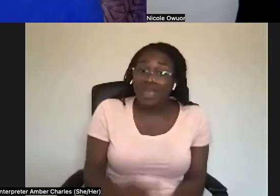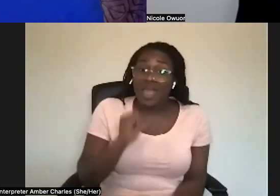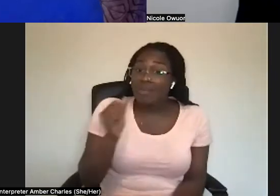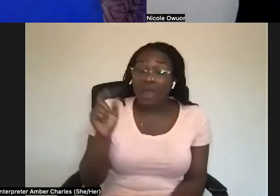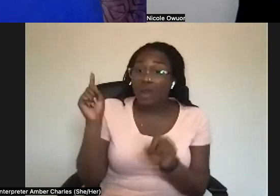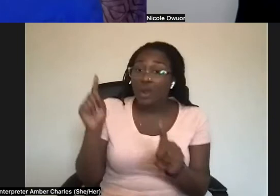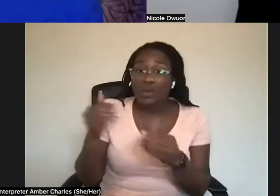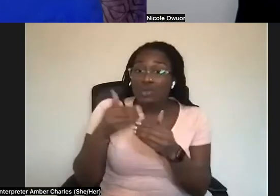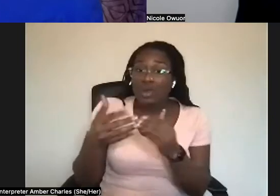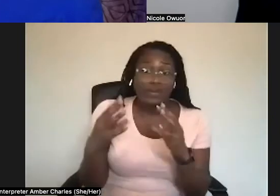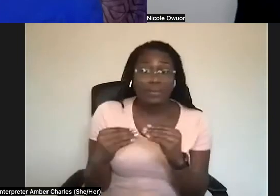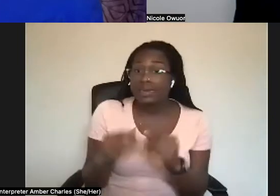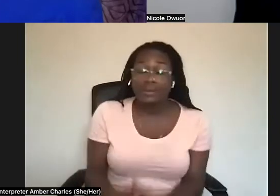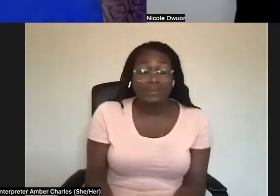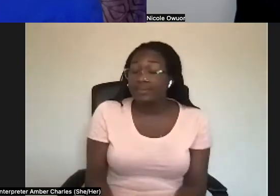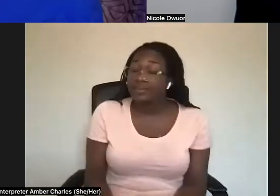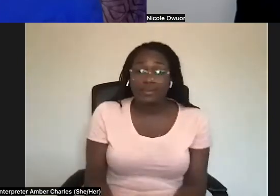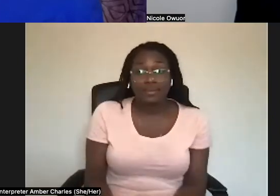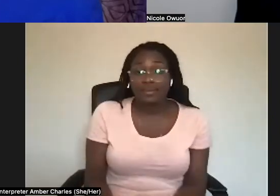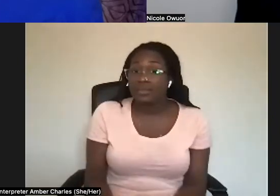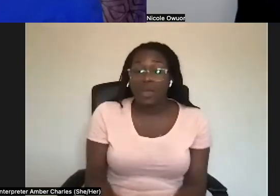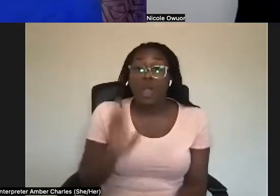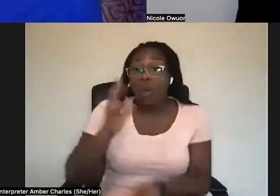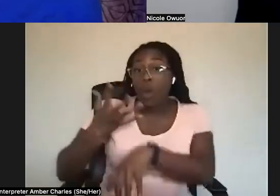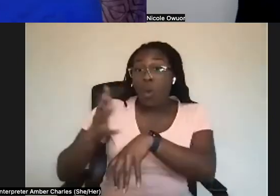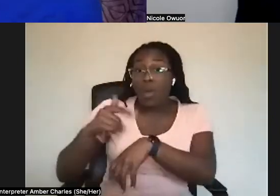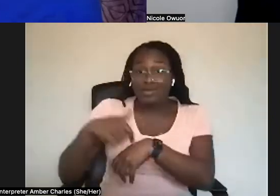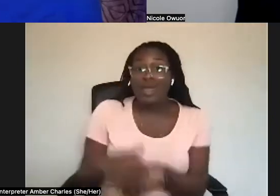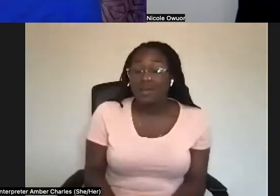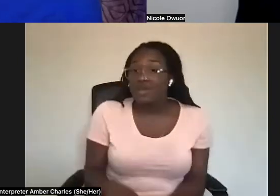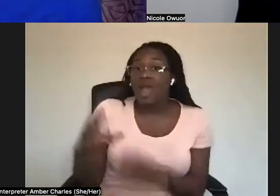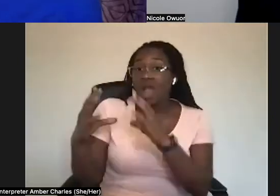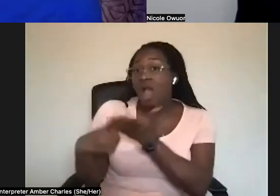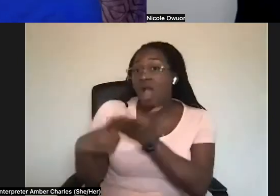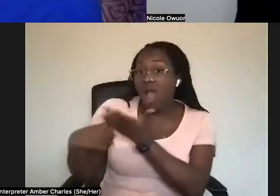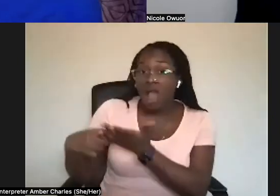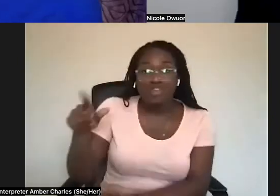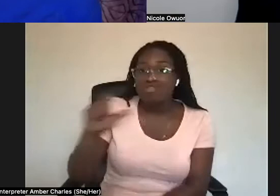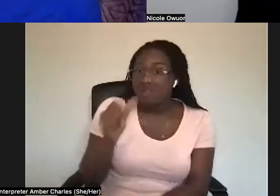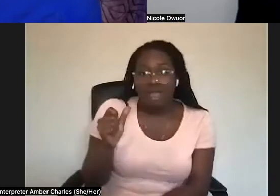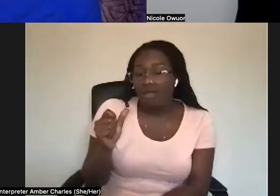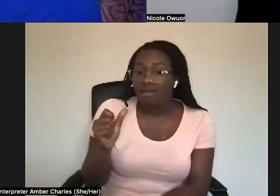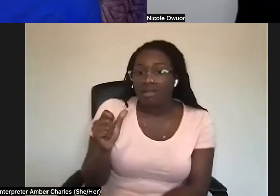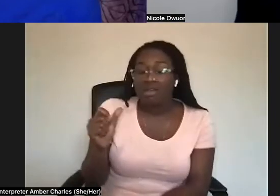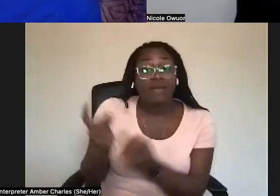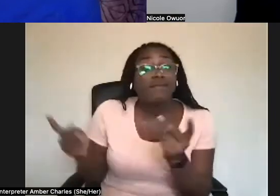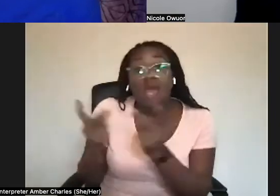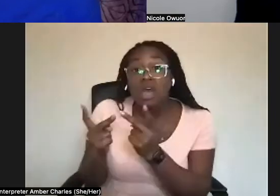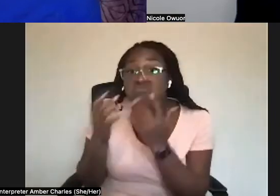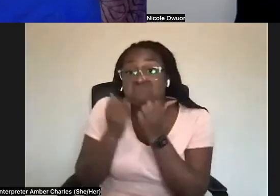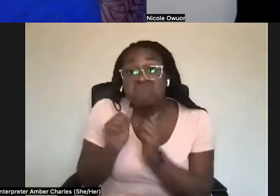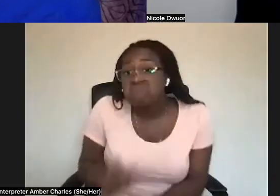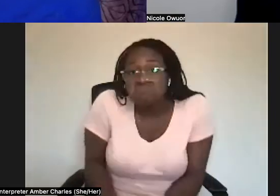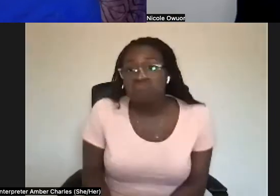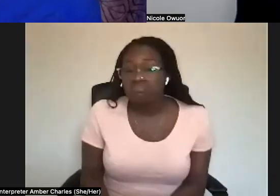another meeting where we're going to waste time having discussions that you're not going to value. And you're